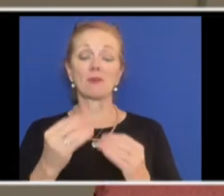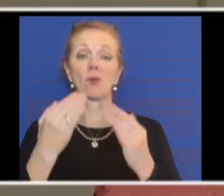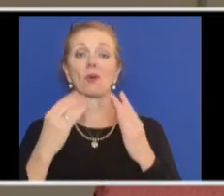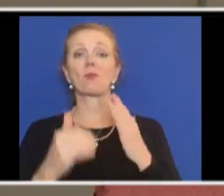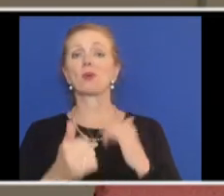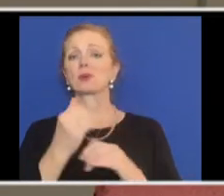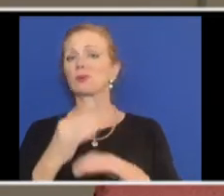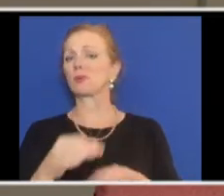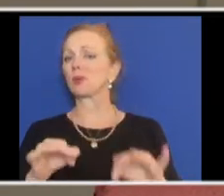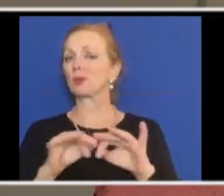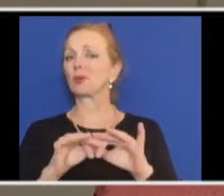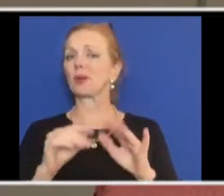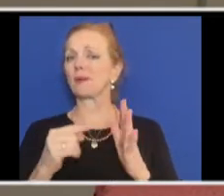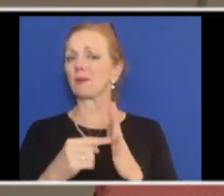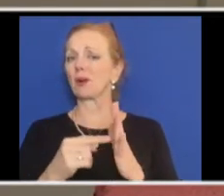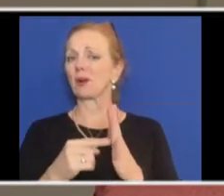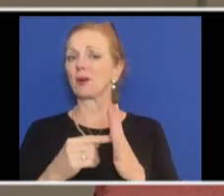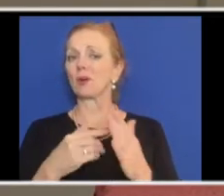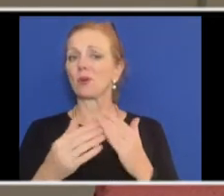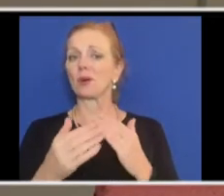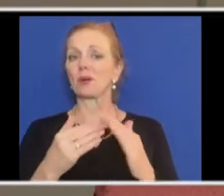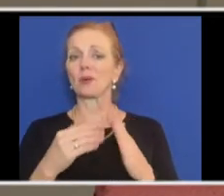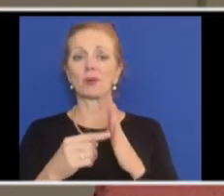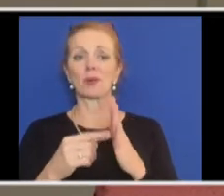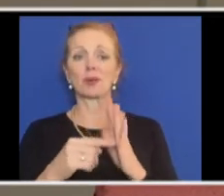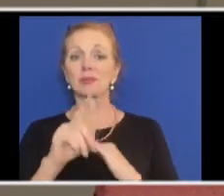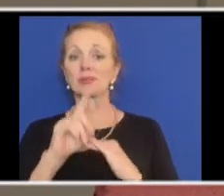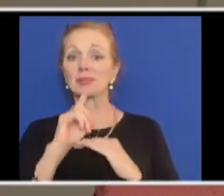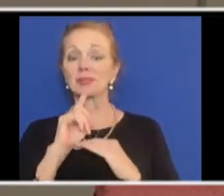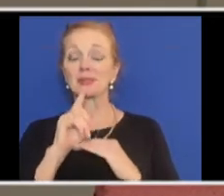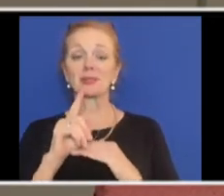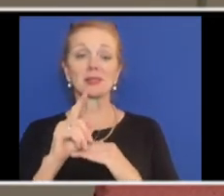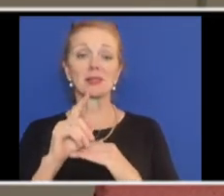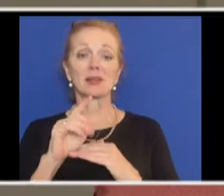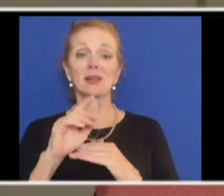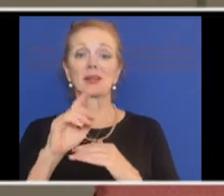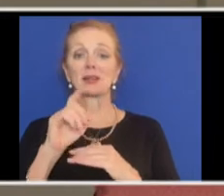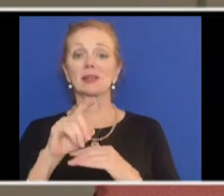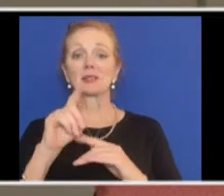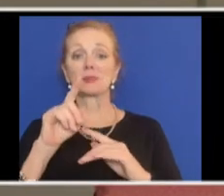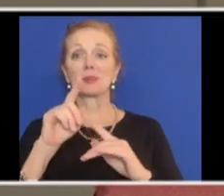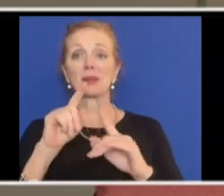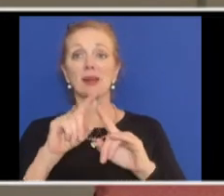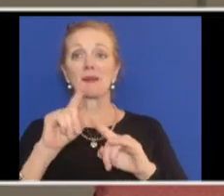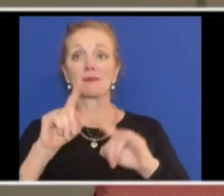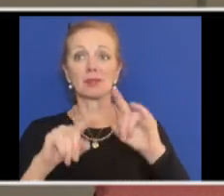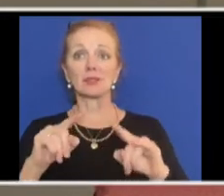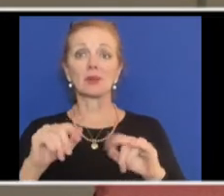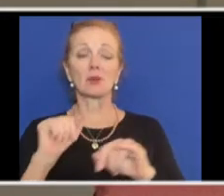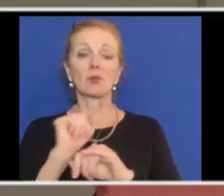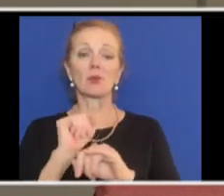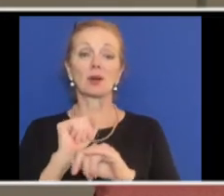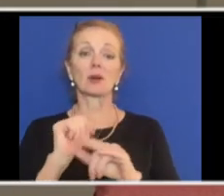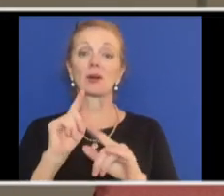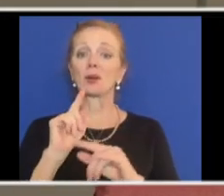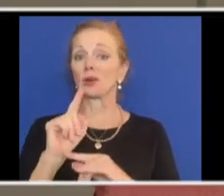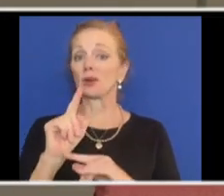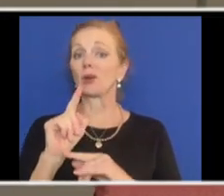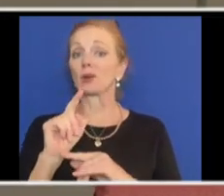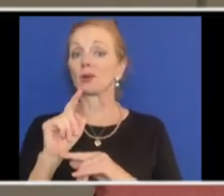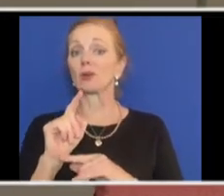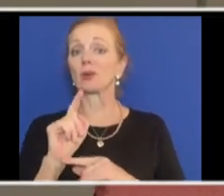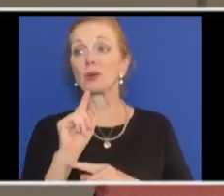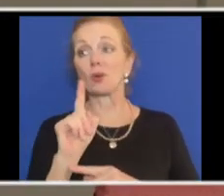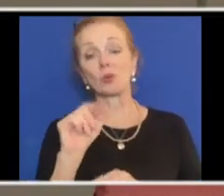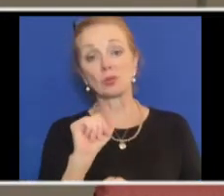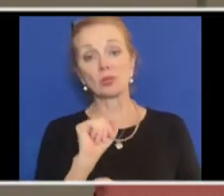importantly is Affordable regardless of what that affordability level is it needs to be diverse enough so our workers can go there because if you're going to get up and going to a